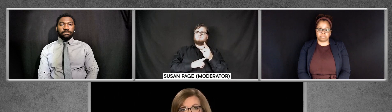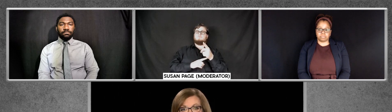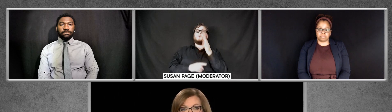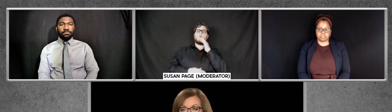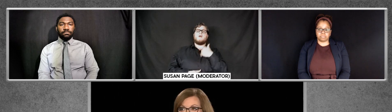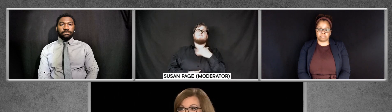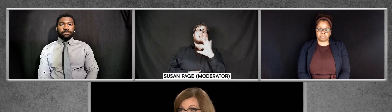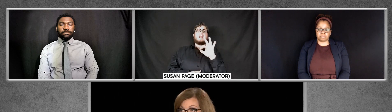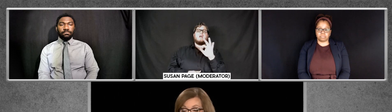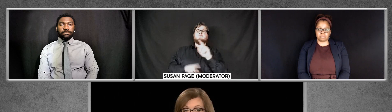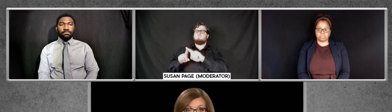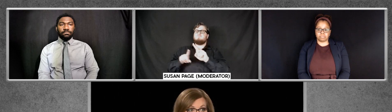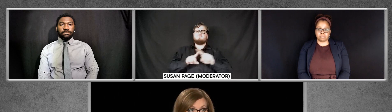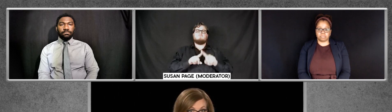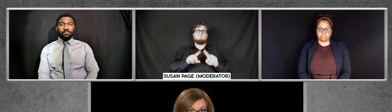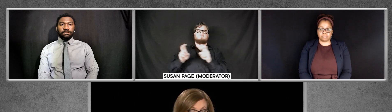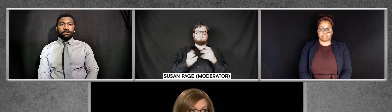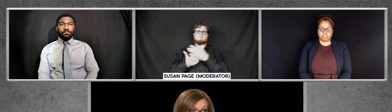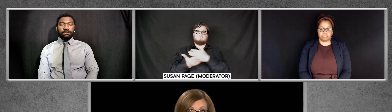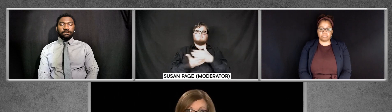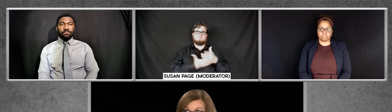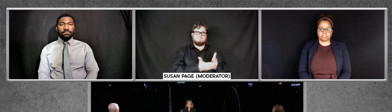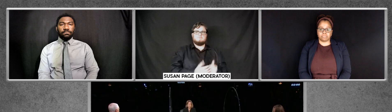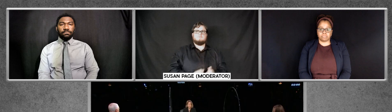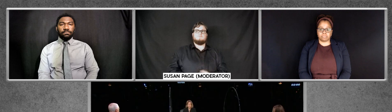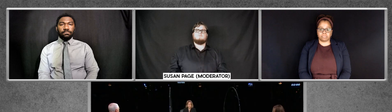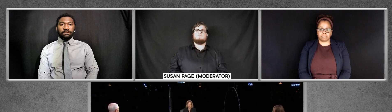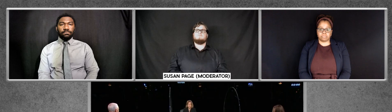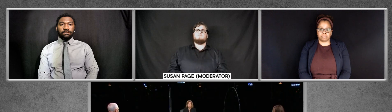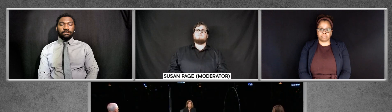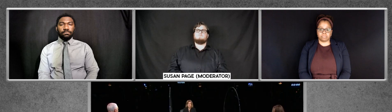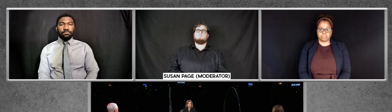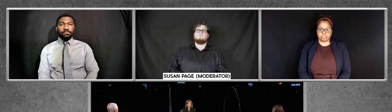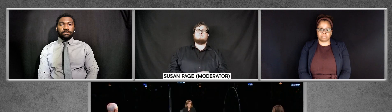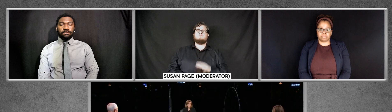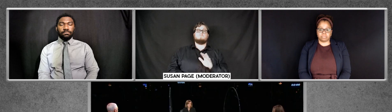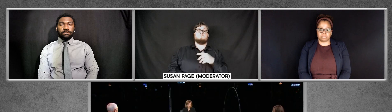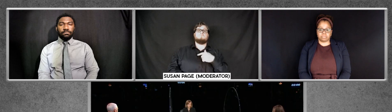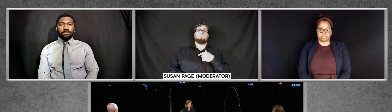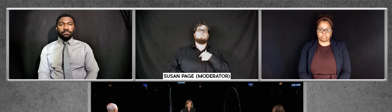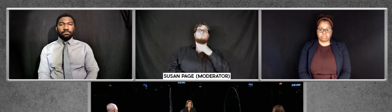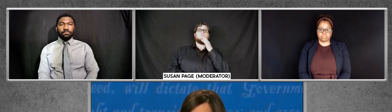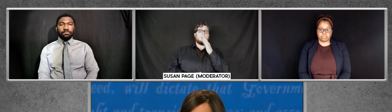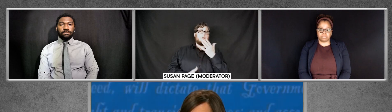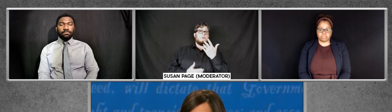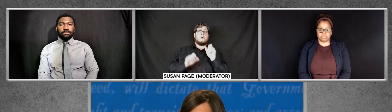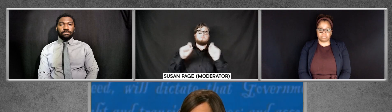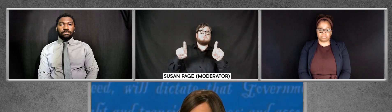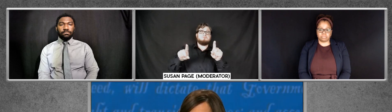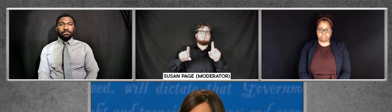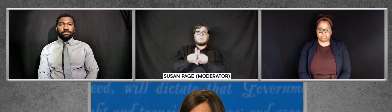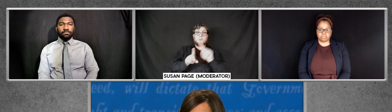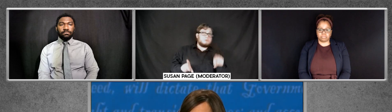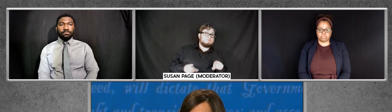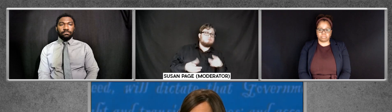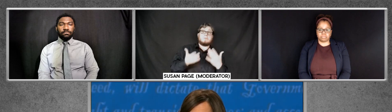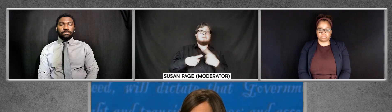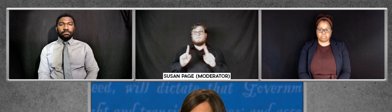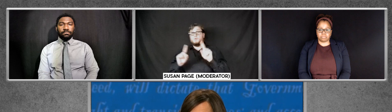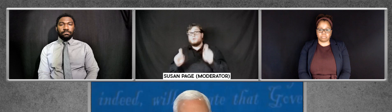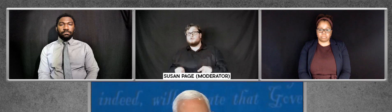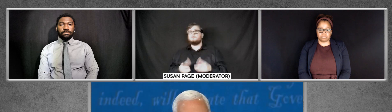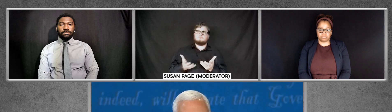begin a segment by posing a question to each of you, sometimes the same question, sometimes a different question on the same topic. You will